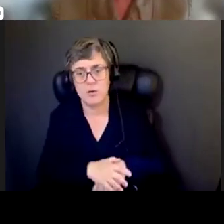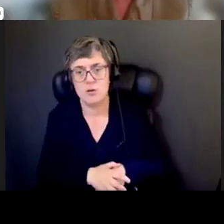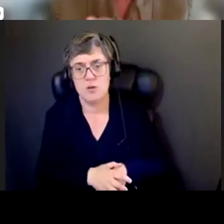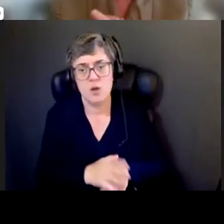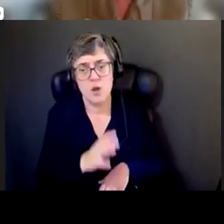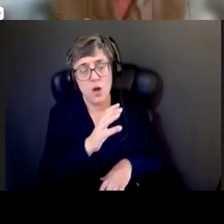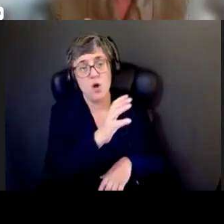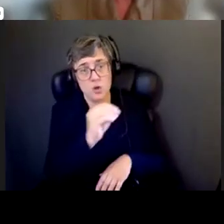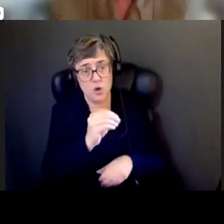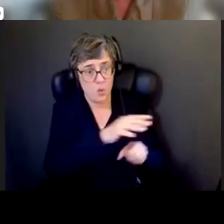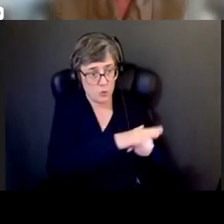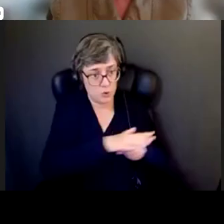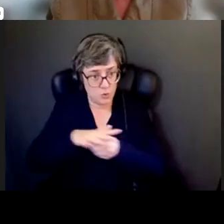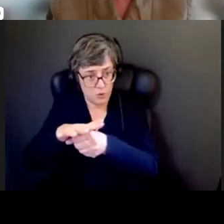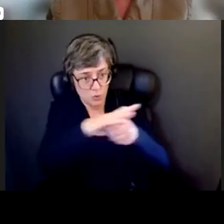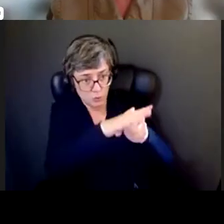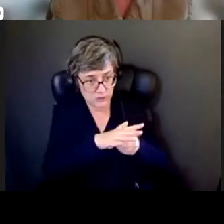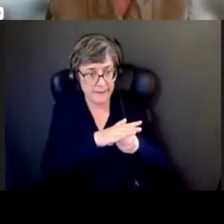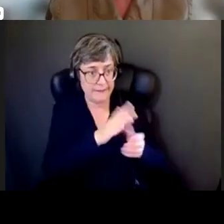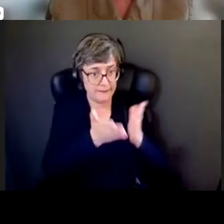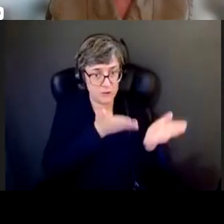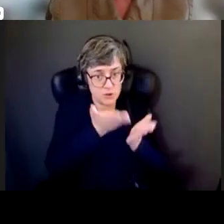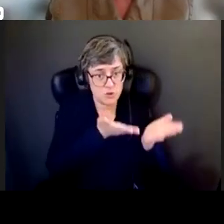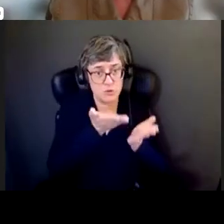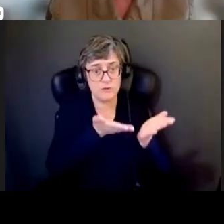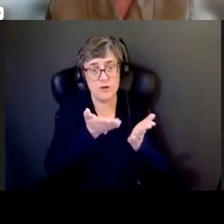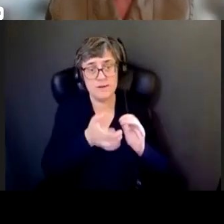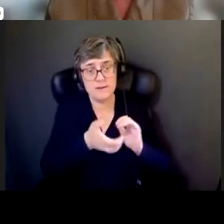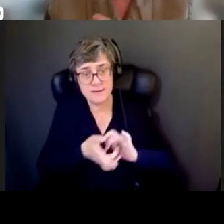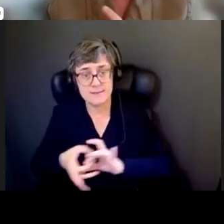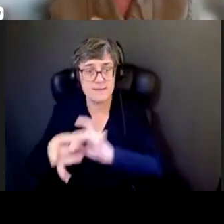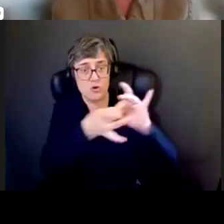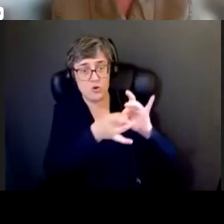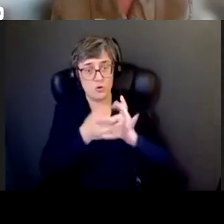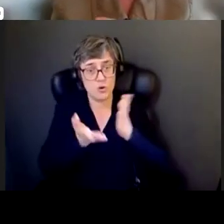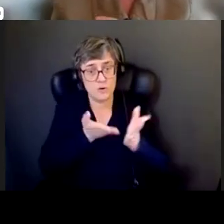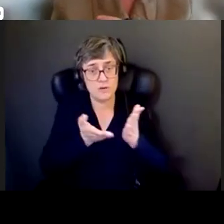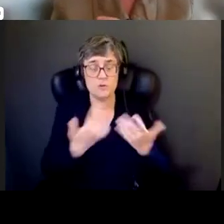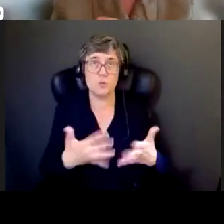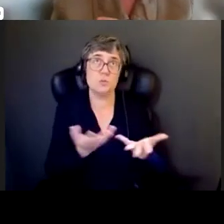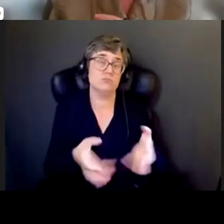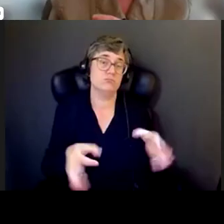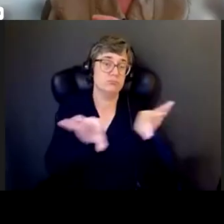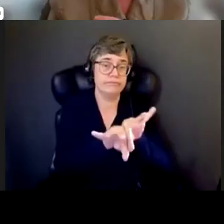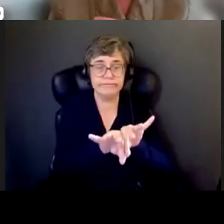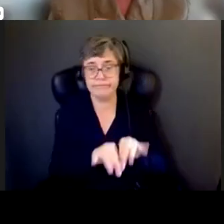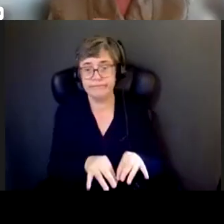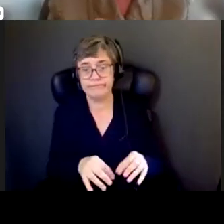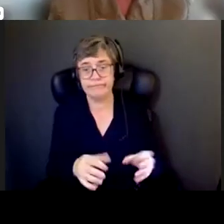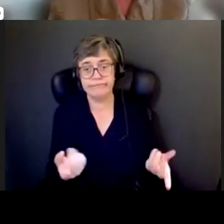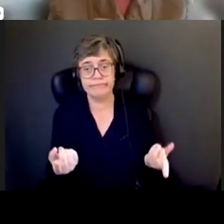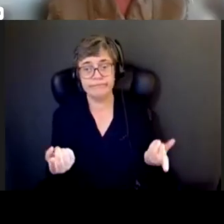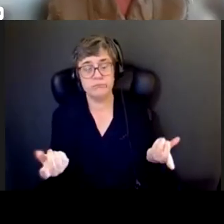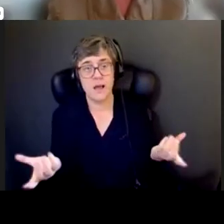services, I think, are hugely important. Shared intake processes and joint case conferencing, I think, can bring to